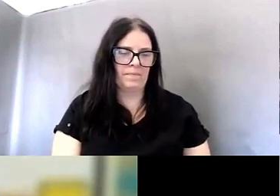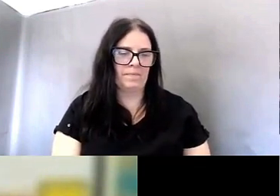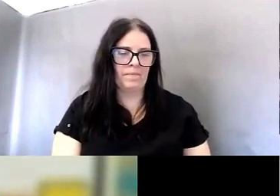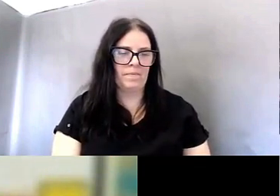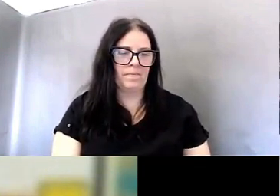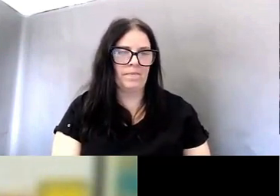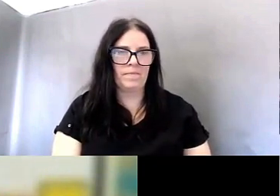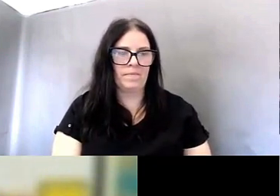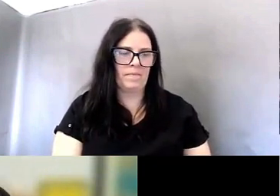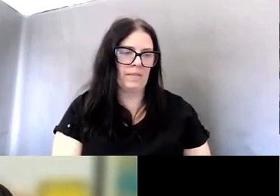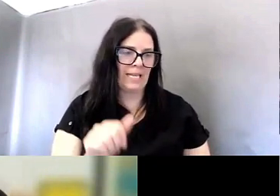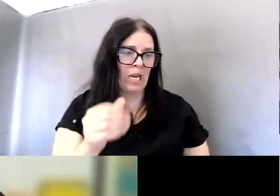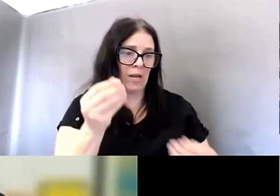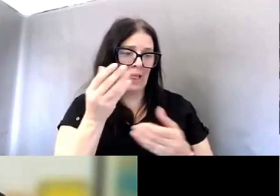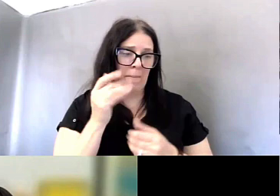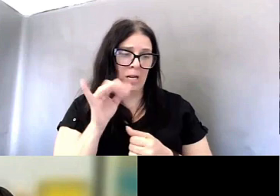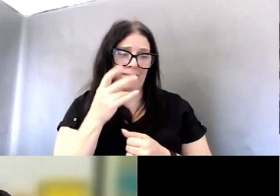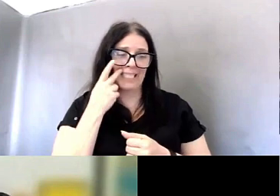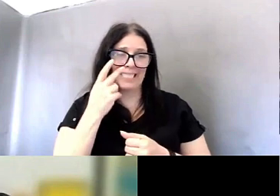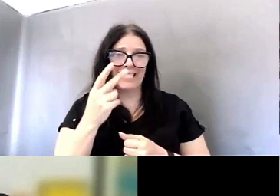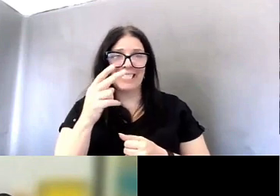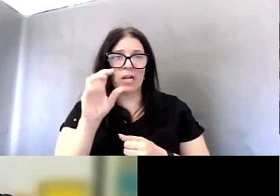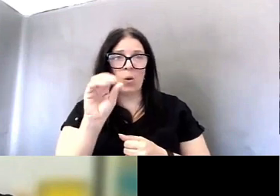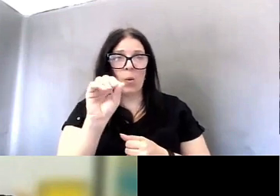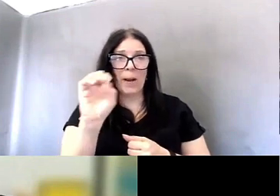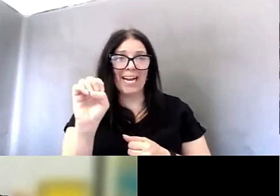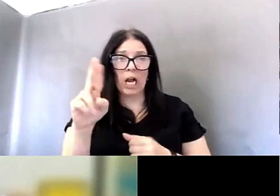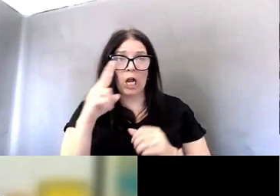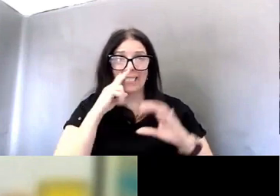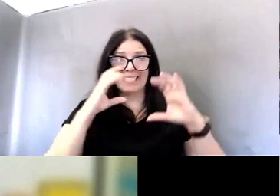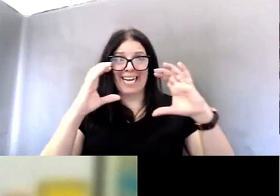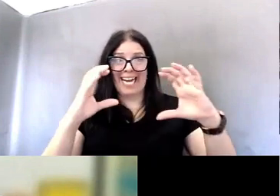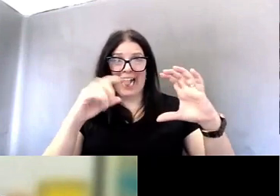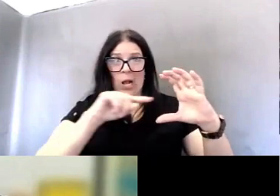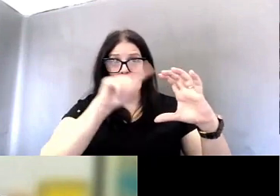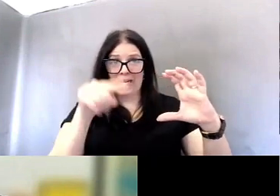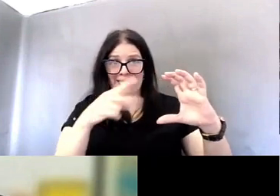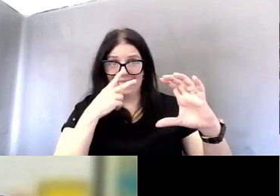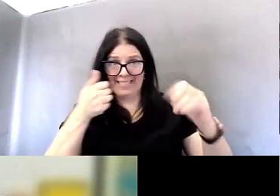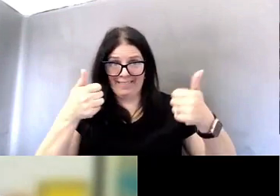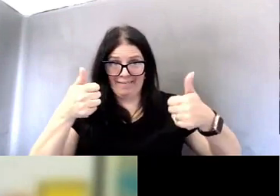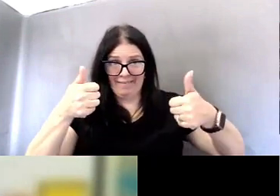Can you let me know if you can see the cloud with OER, Open Educational Resources? Thumbs up.